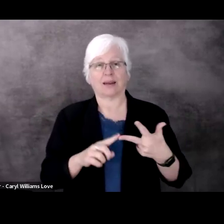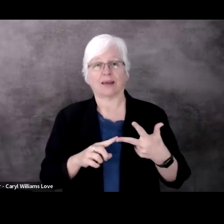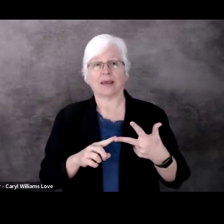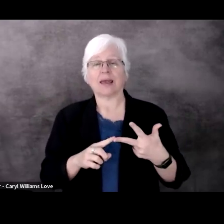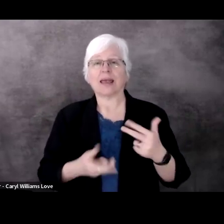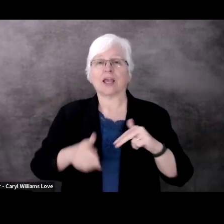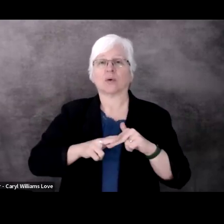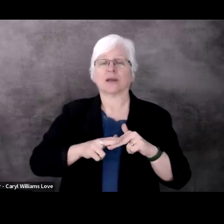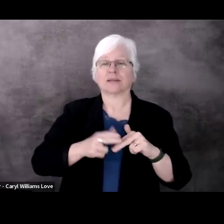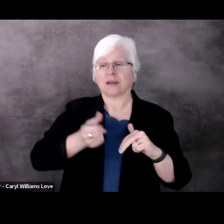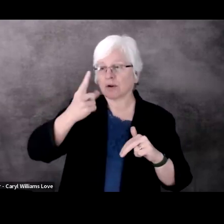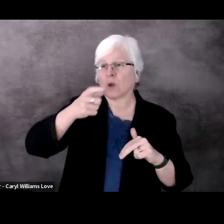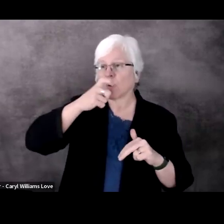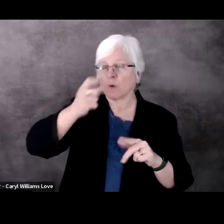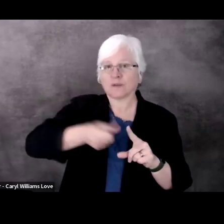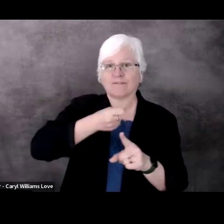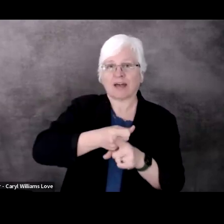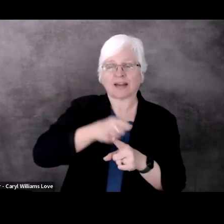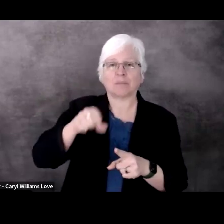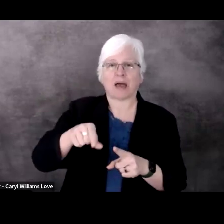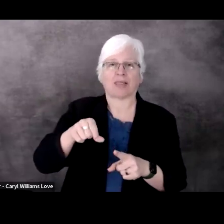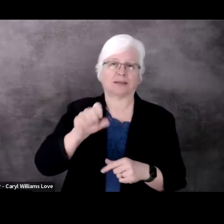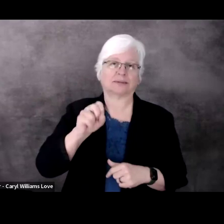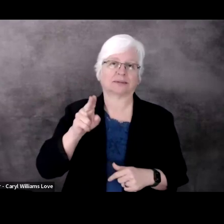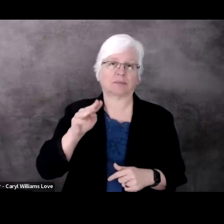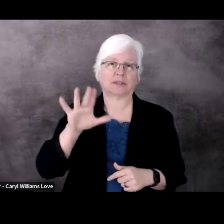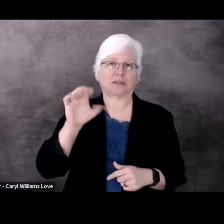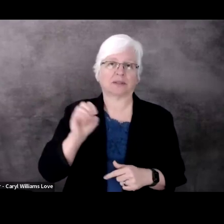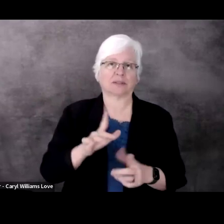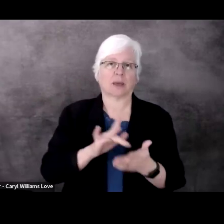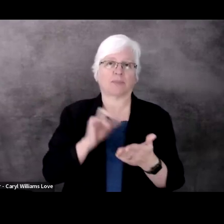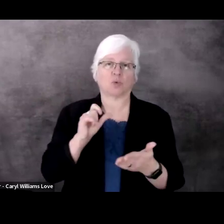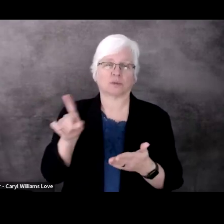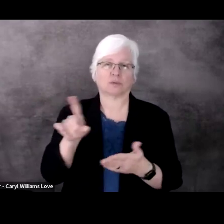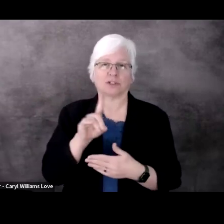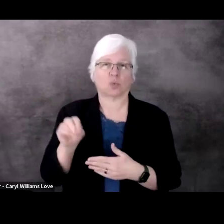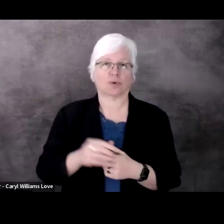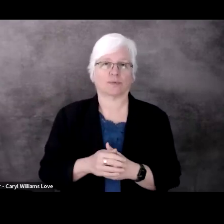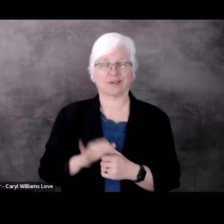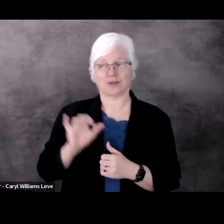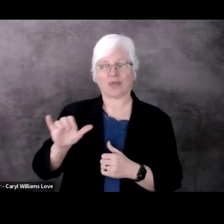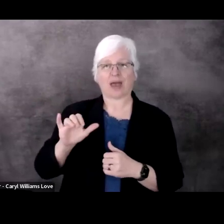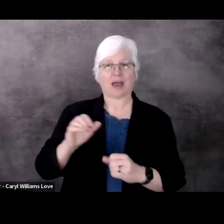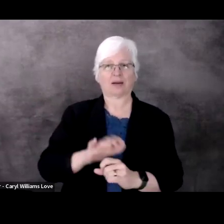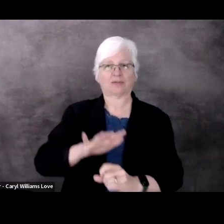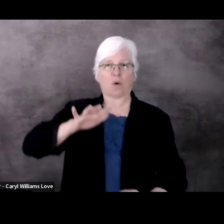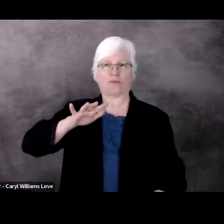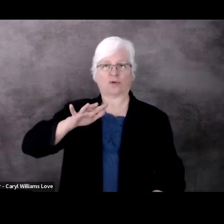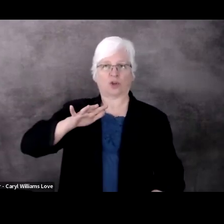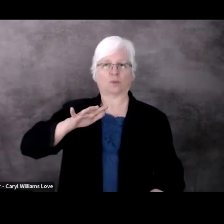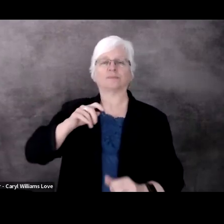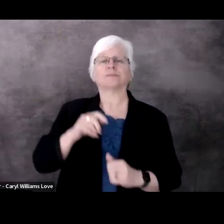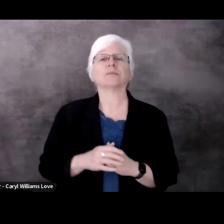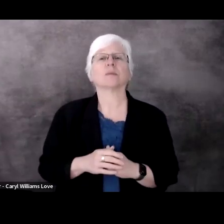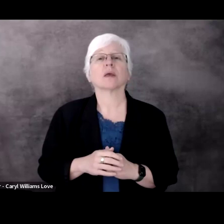is affected by substance use disorder. So, you know, she's going to give us that kind of overview. And then